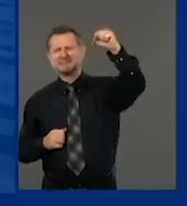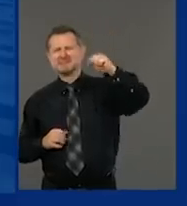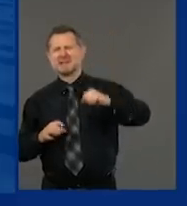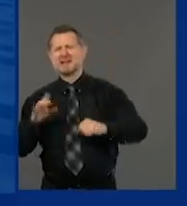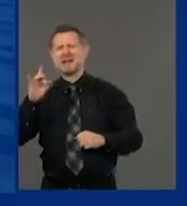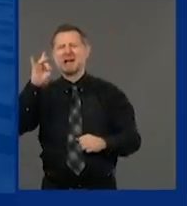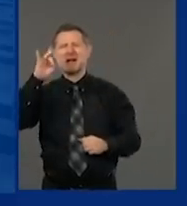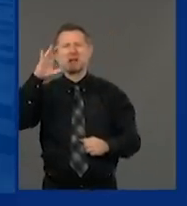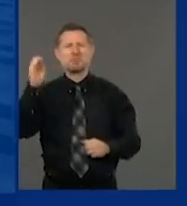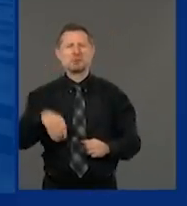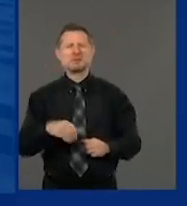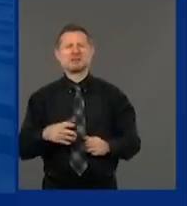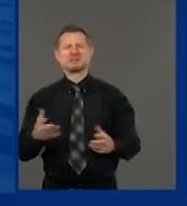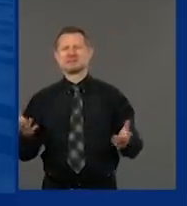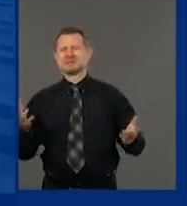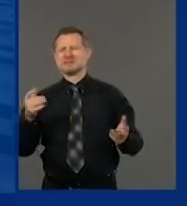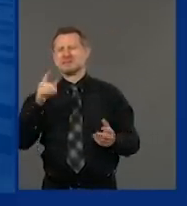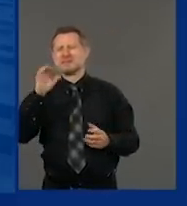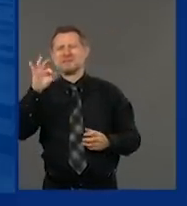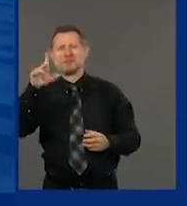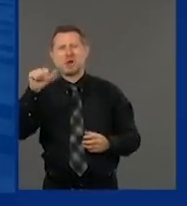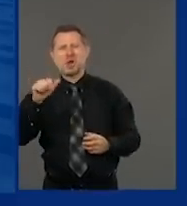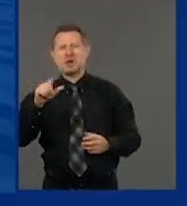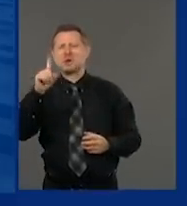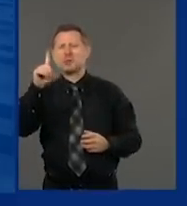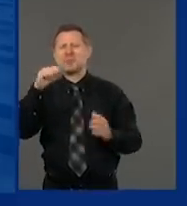800%. Florida up